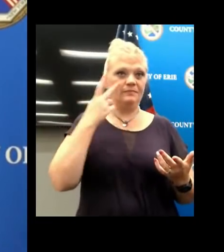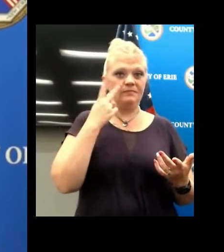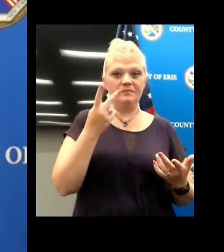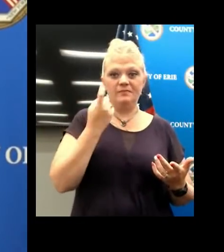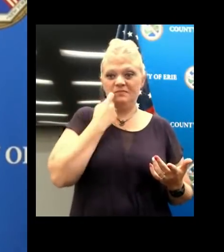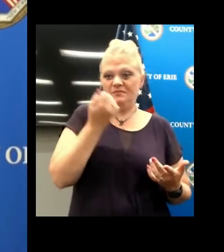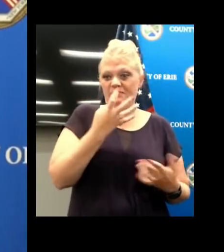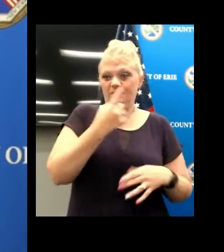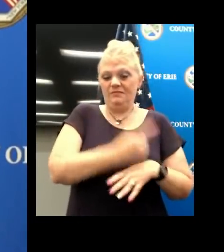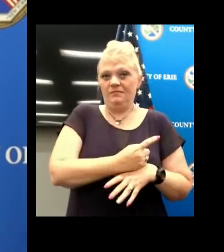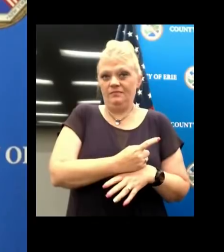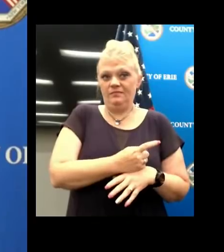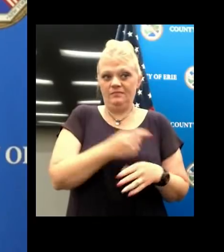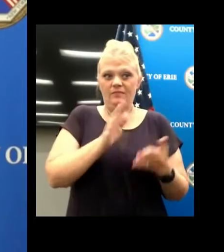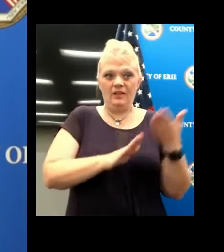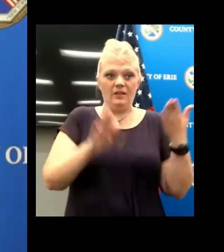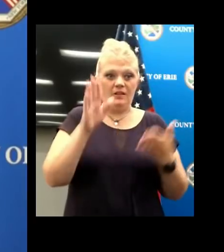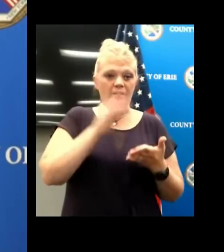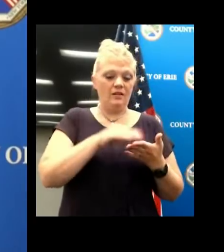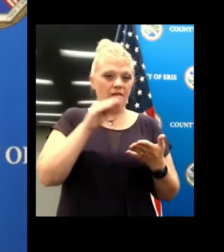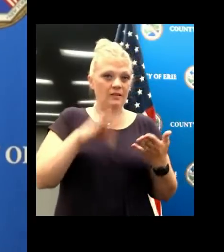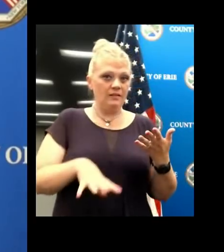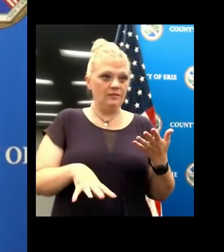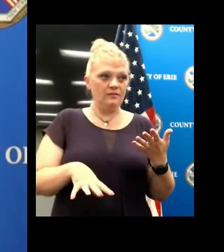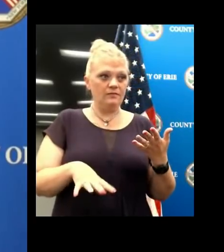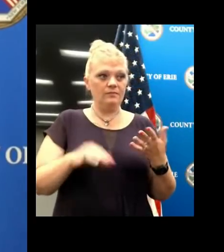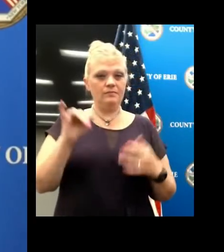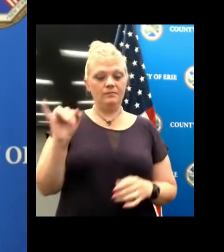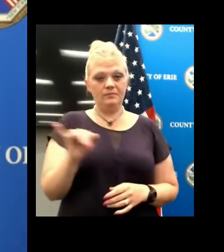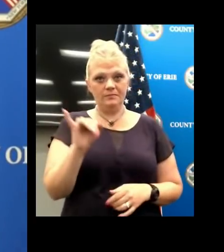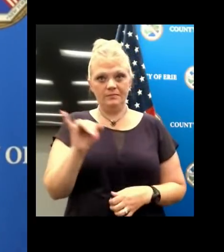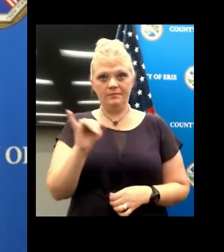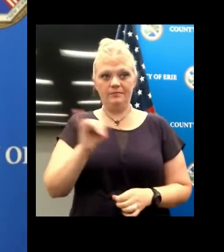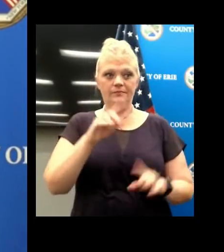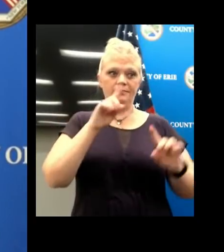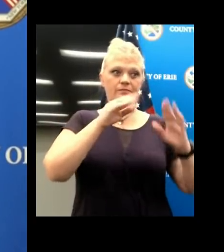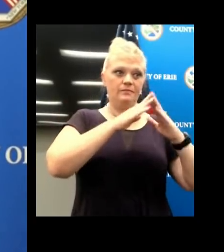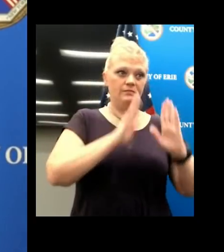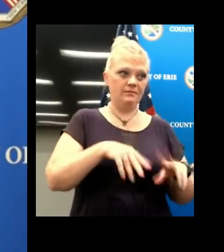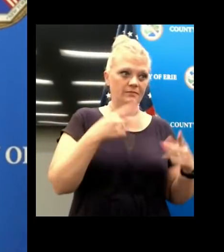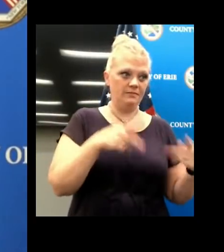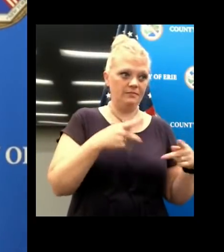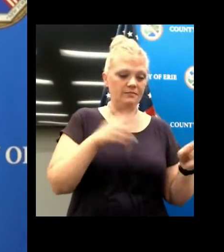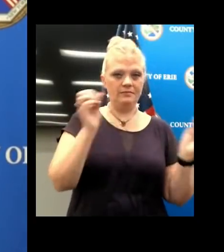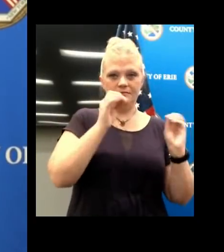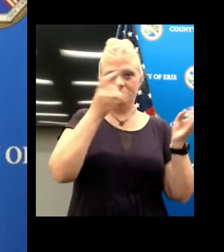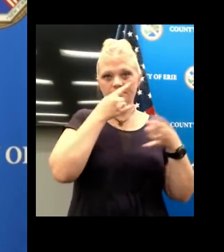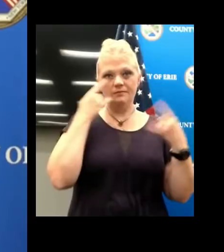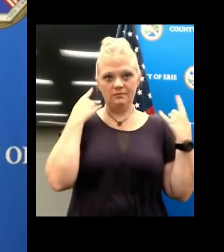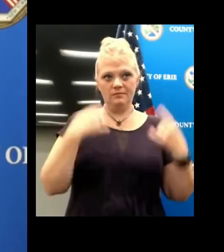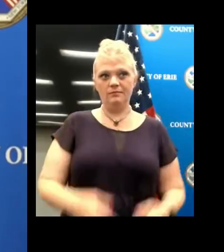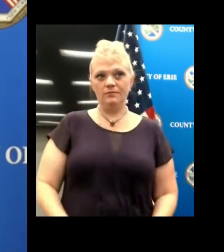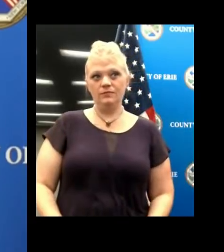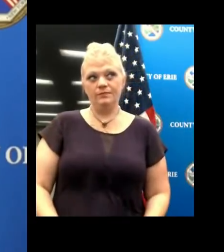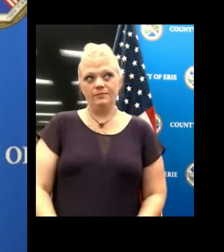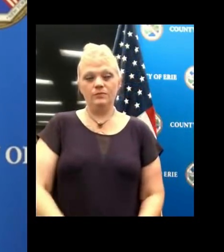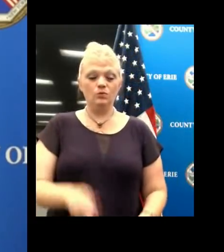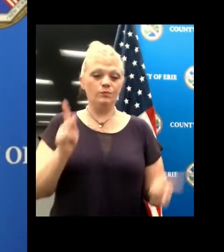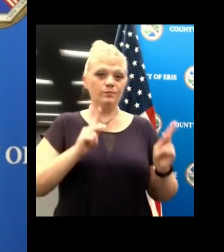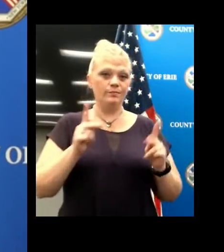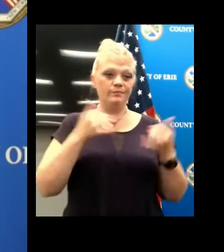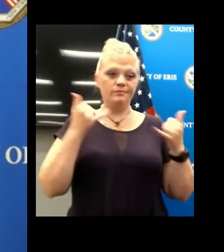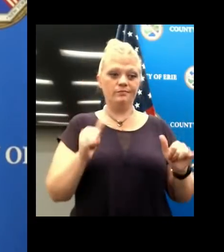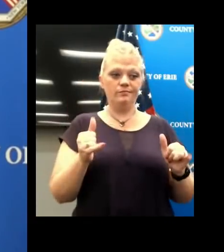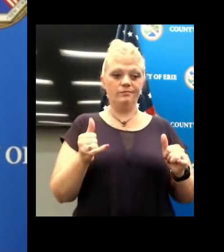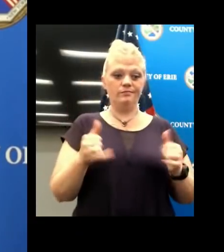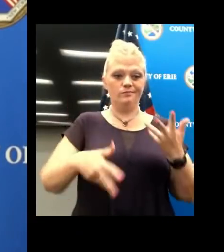couple days a lot of college students who are infected and going to these house parties that are not masking. So people are still engaging in